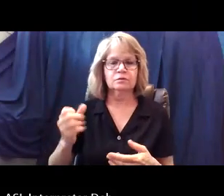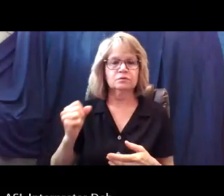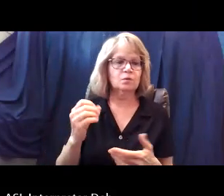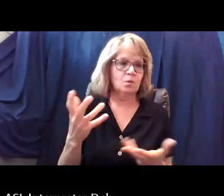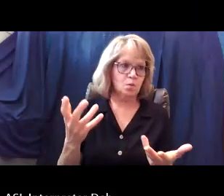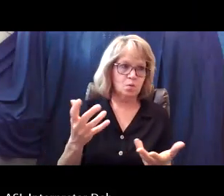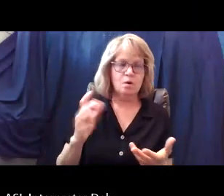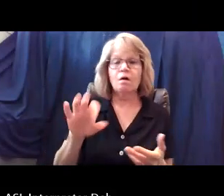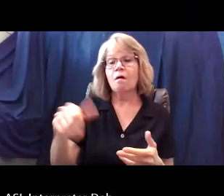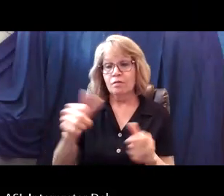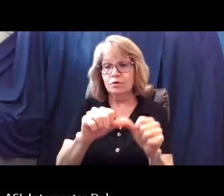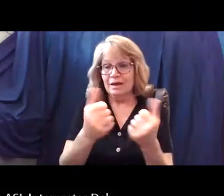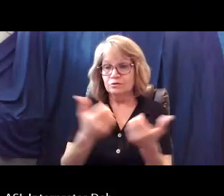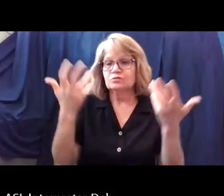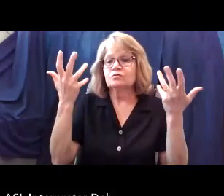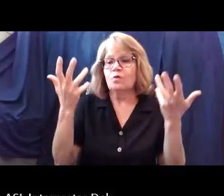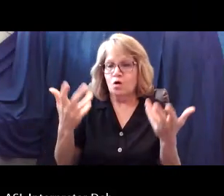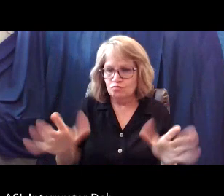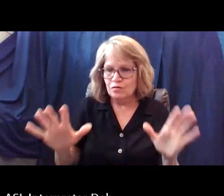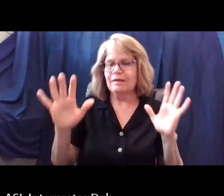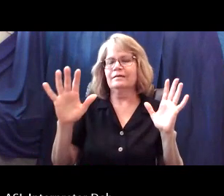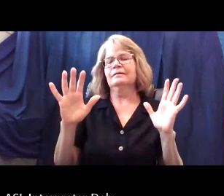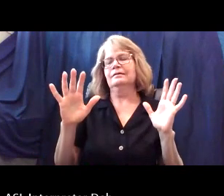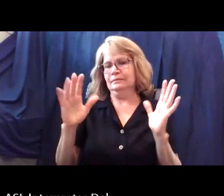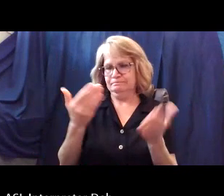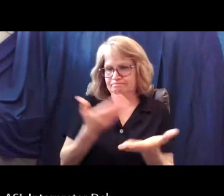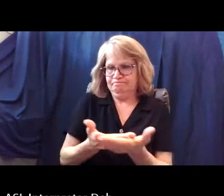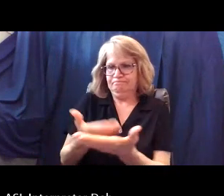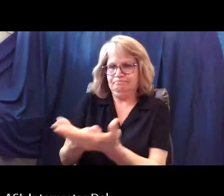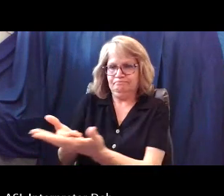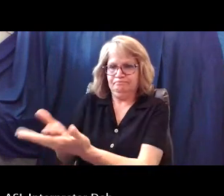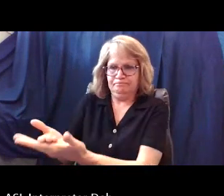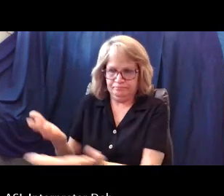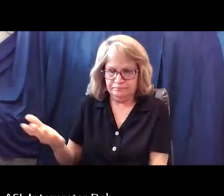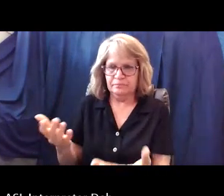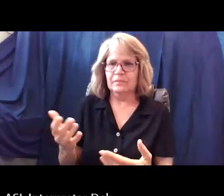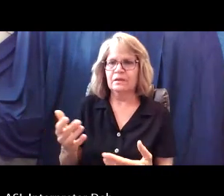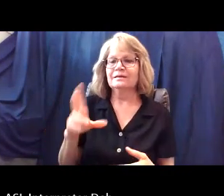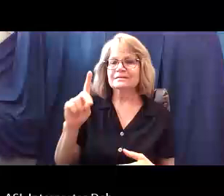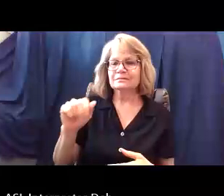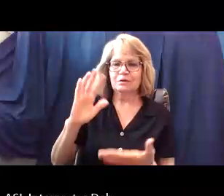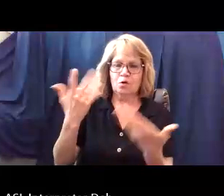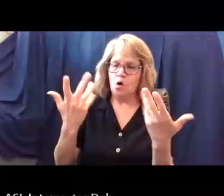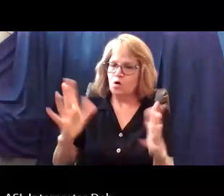another agency has already done due diligence. And the disability was already